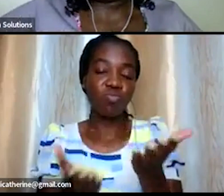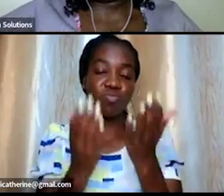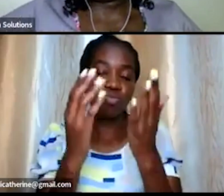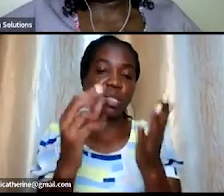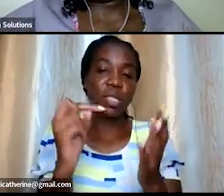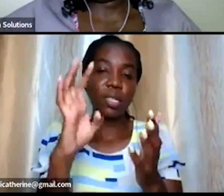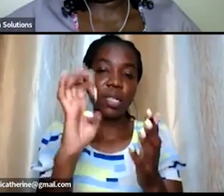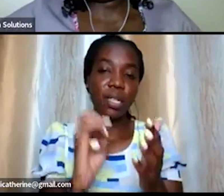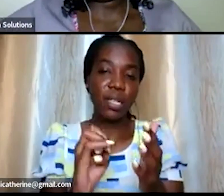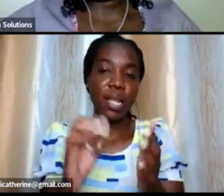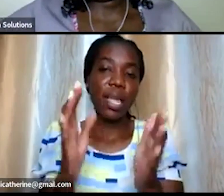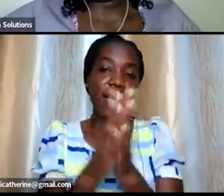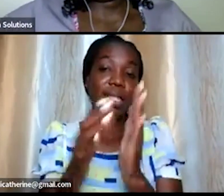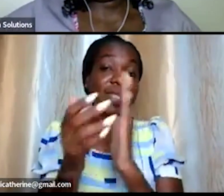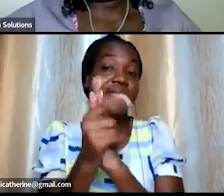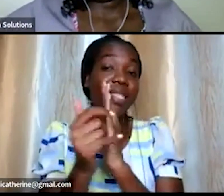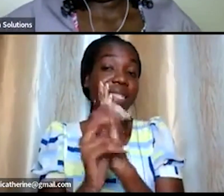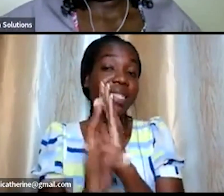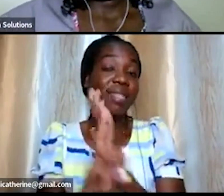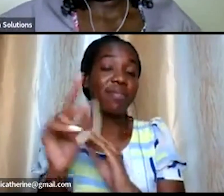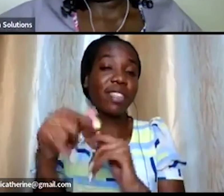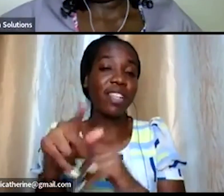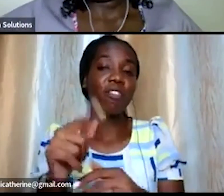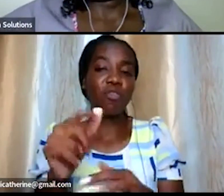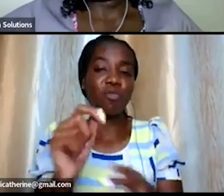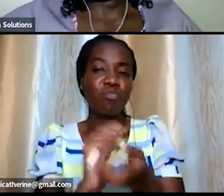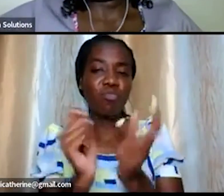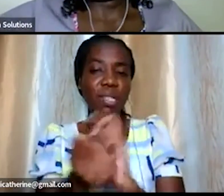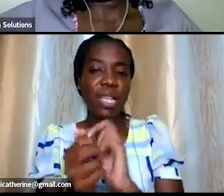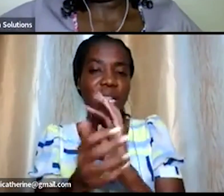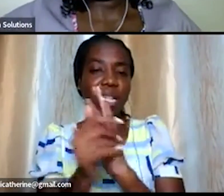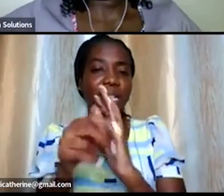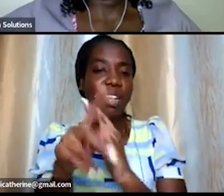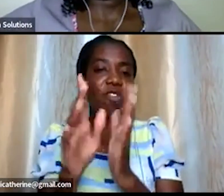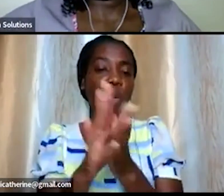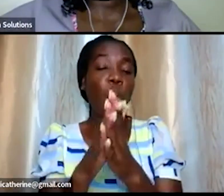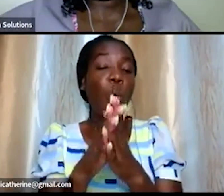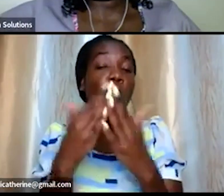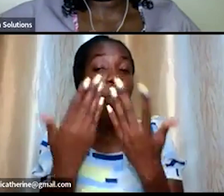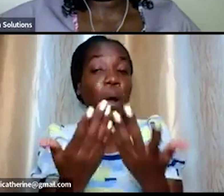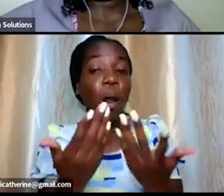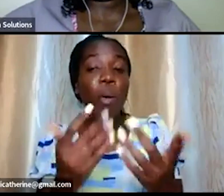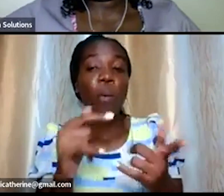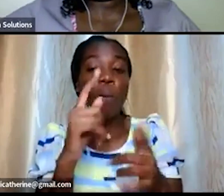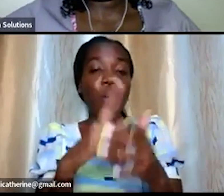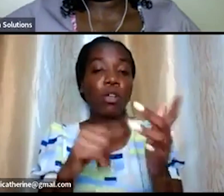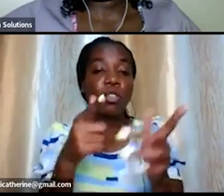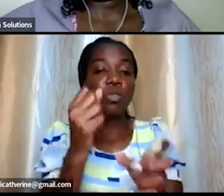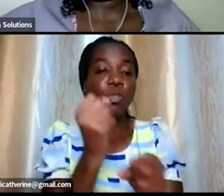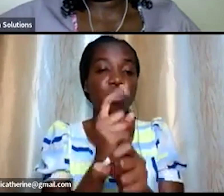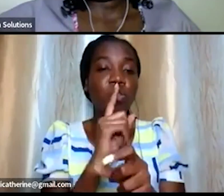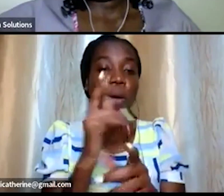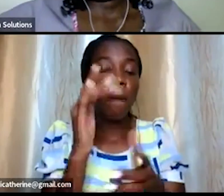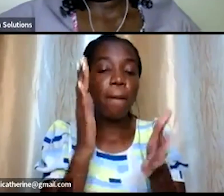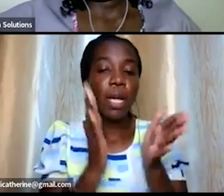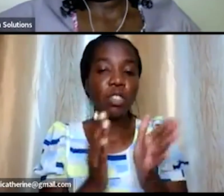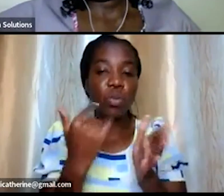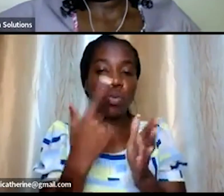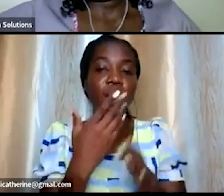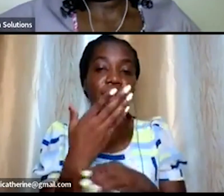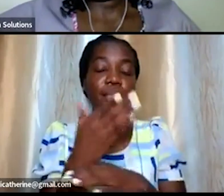upskilling yourself, or reskilling yourself on what you are doing. So for the person that is just